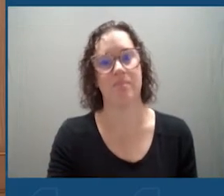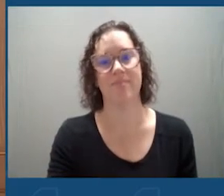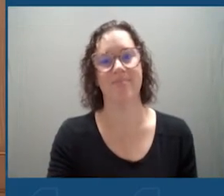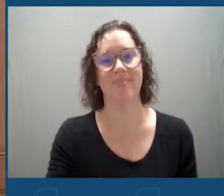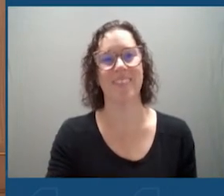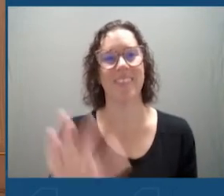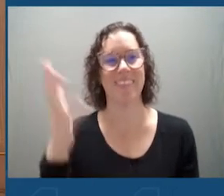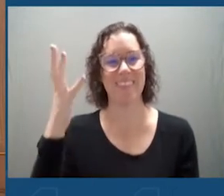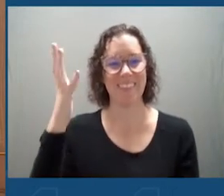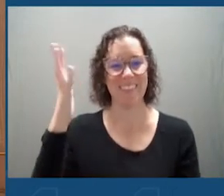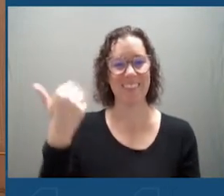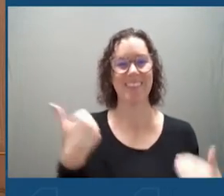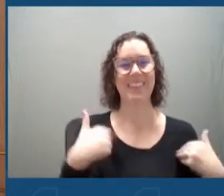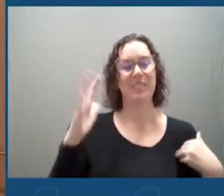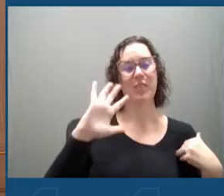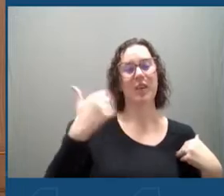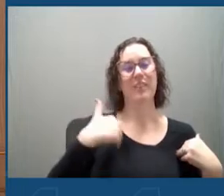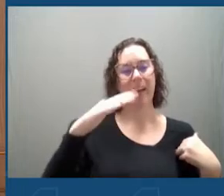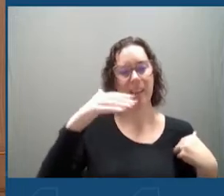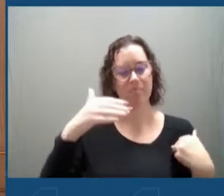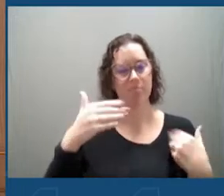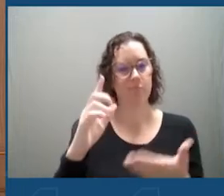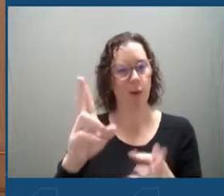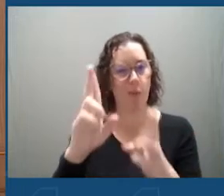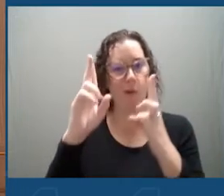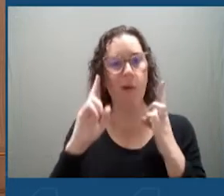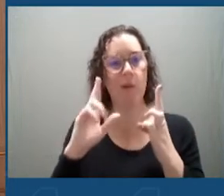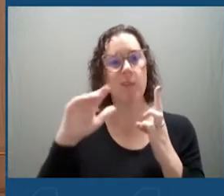I've had the privilege of introducing the Attorney General on so many